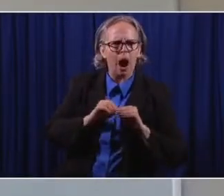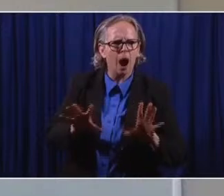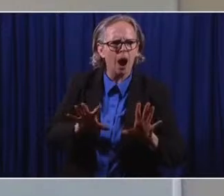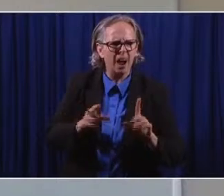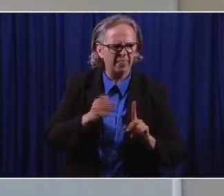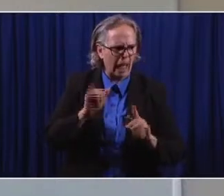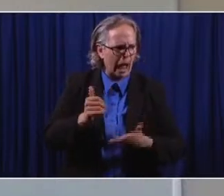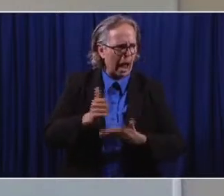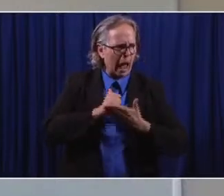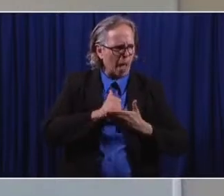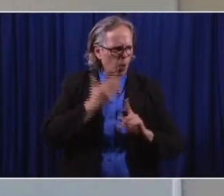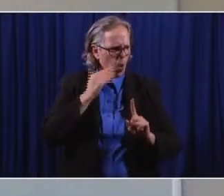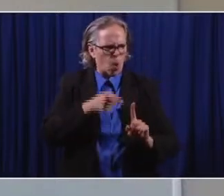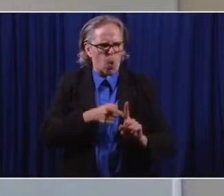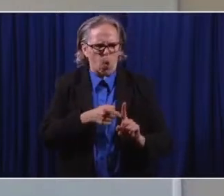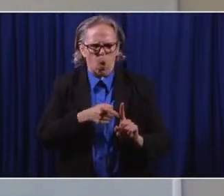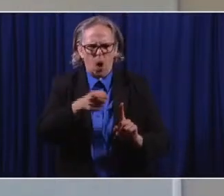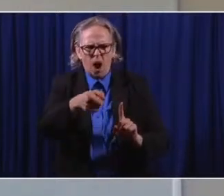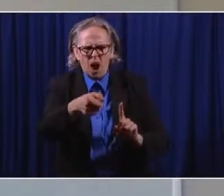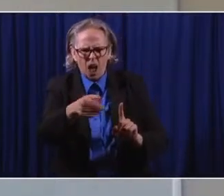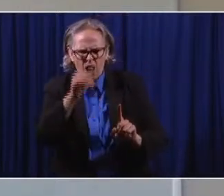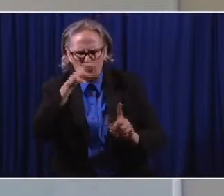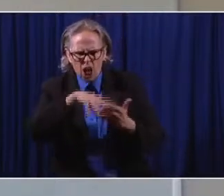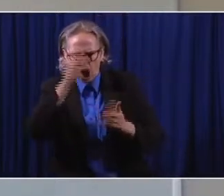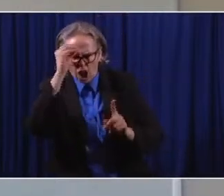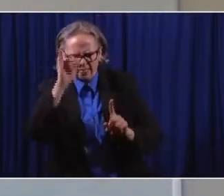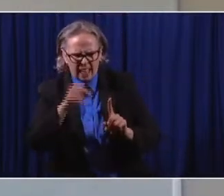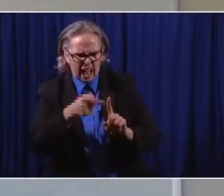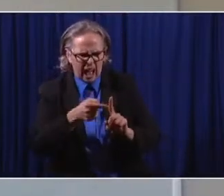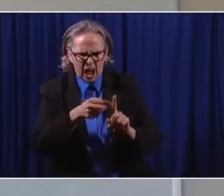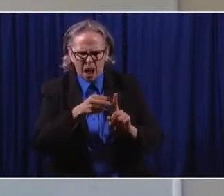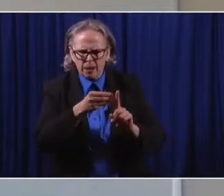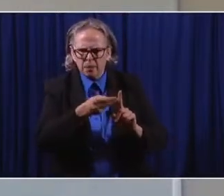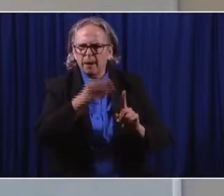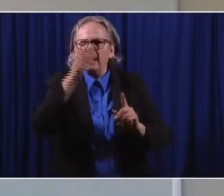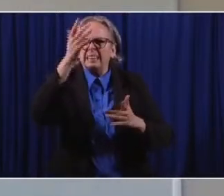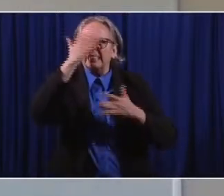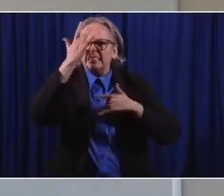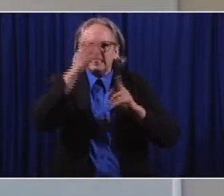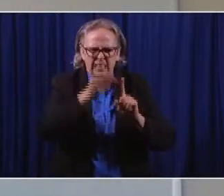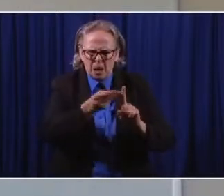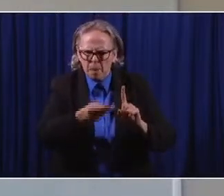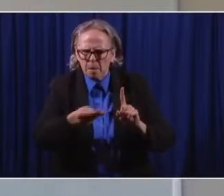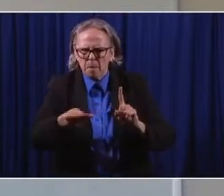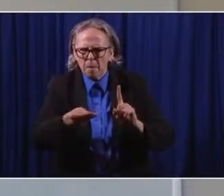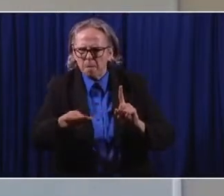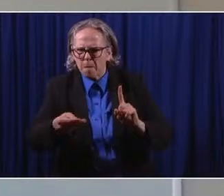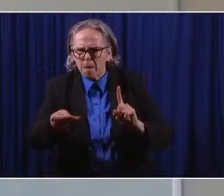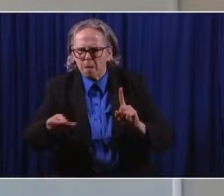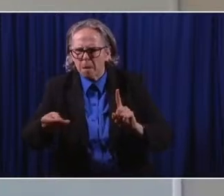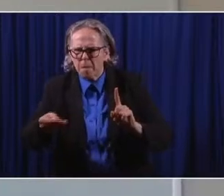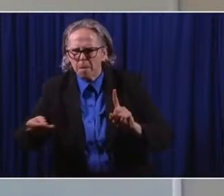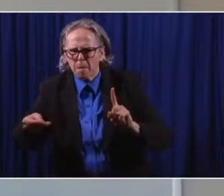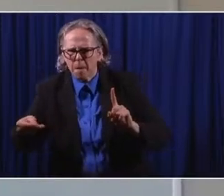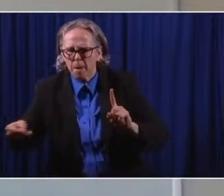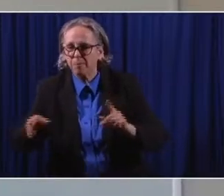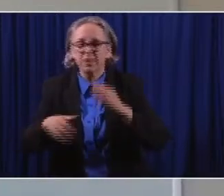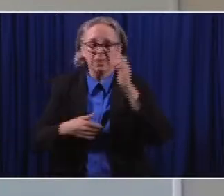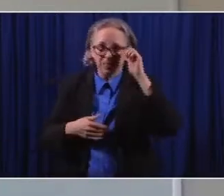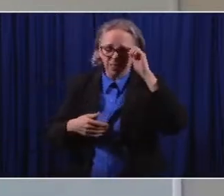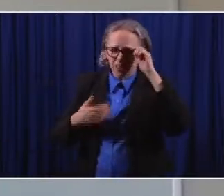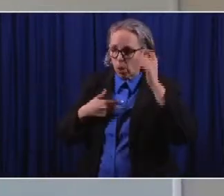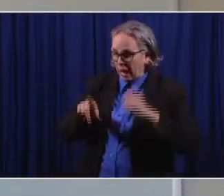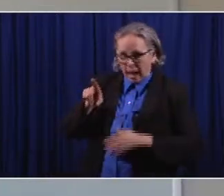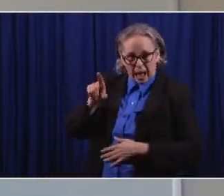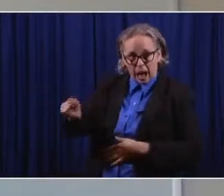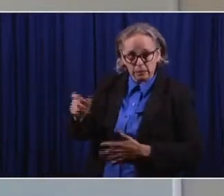being transmitted throughout the community. But basically what we tell them when you say, you know, when you're going to give us some information, here's exactly what